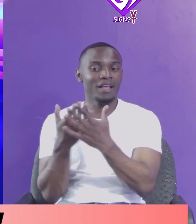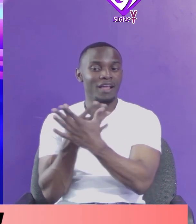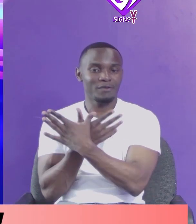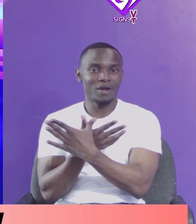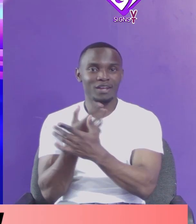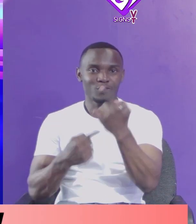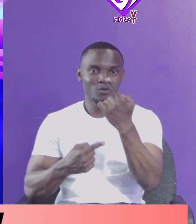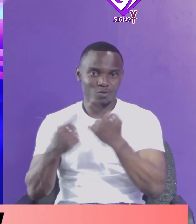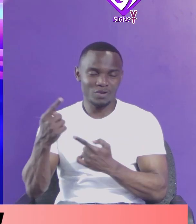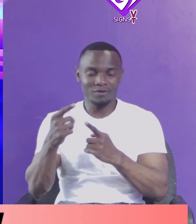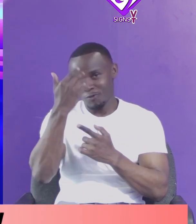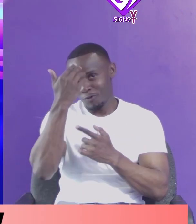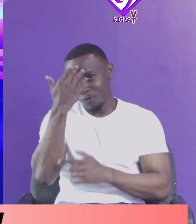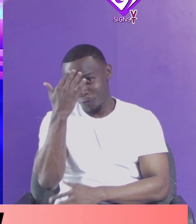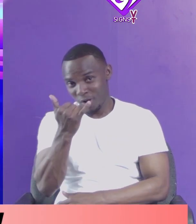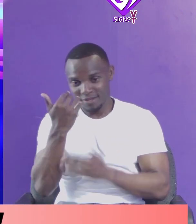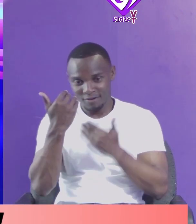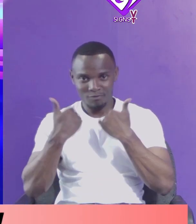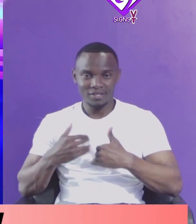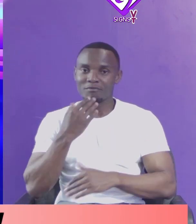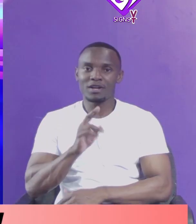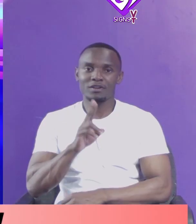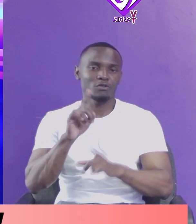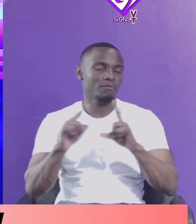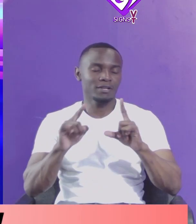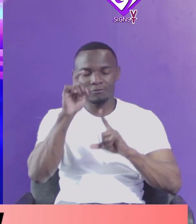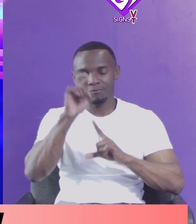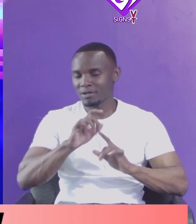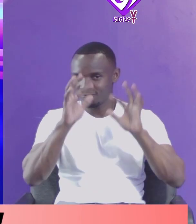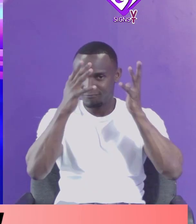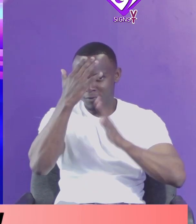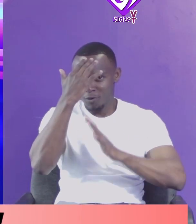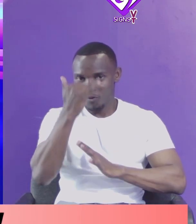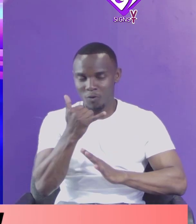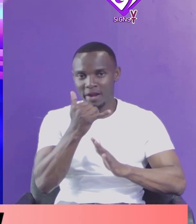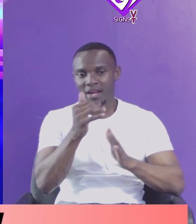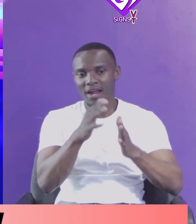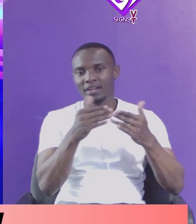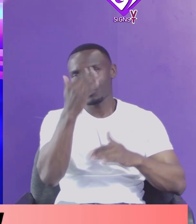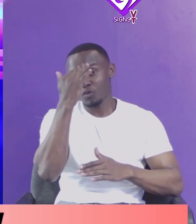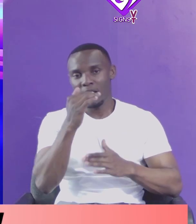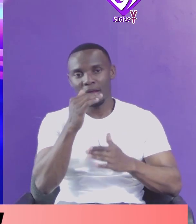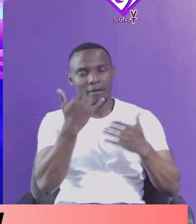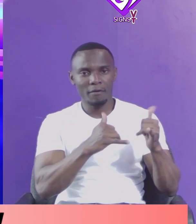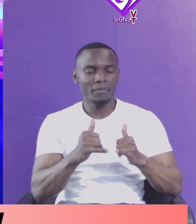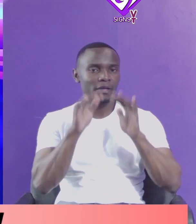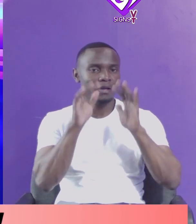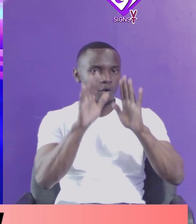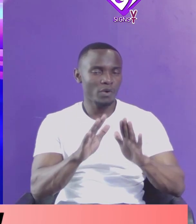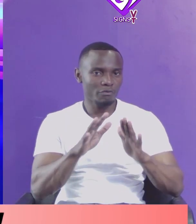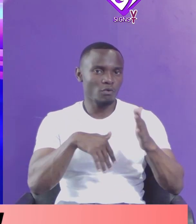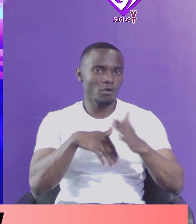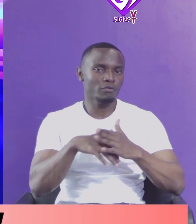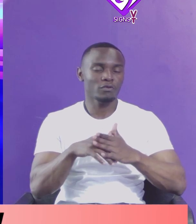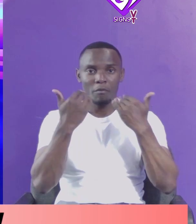a Manchester United fan, but give it up to Arsenal. They're really playing a really wonderful football. Yeah. So I think the way it actually ended up, I was not really surprised. But I think